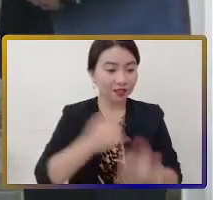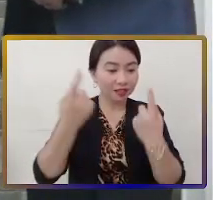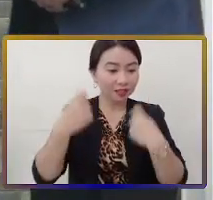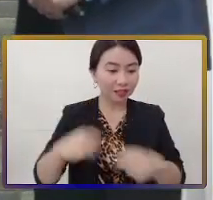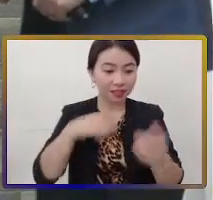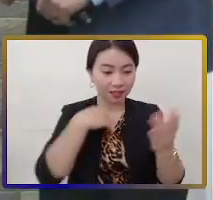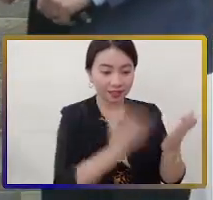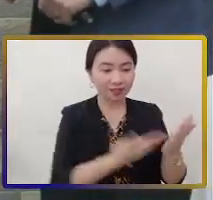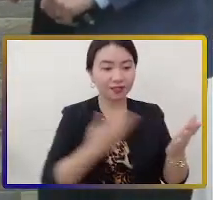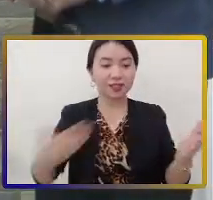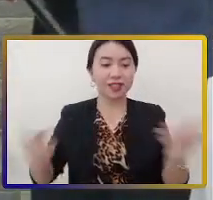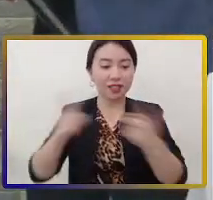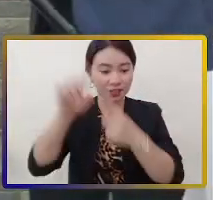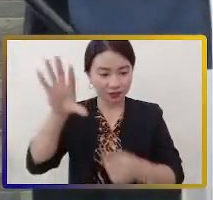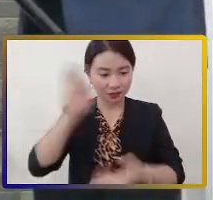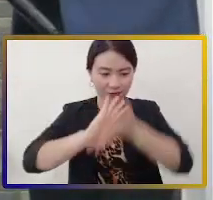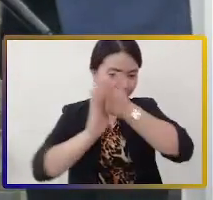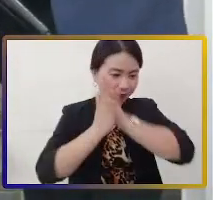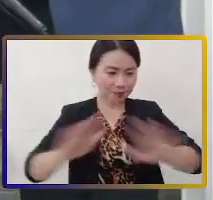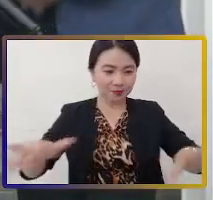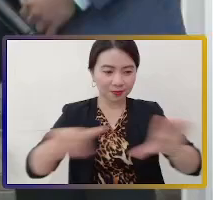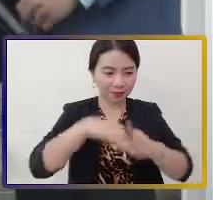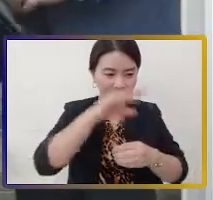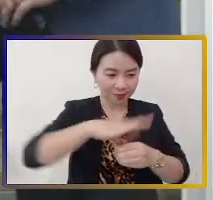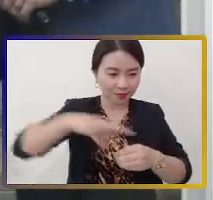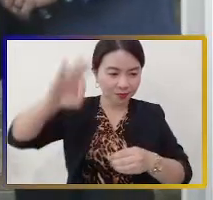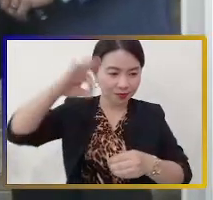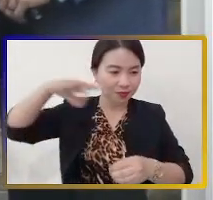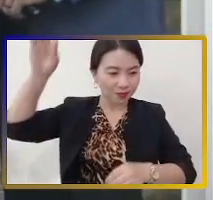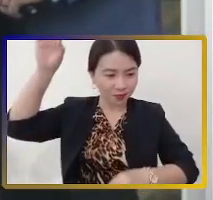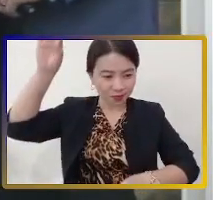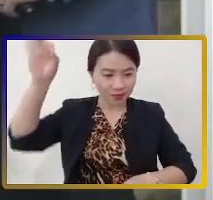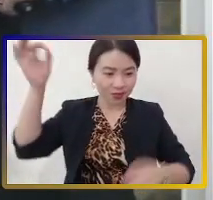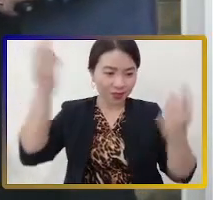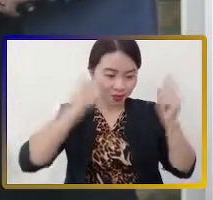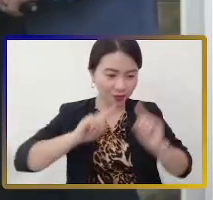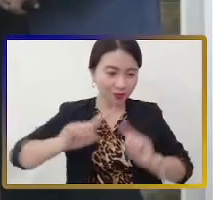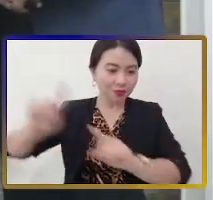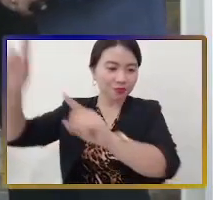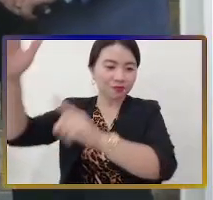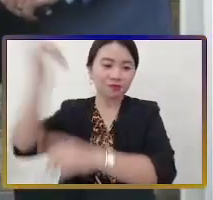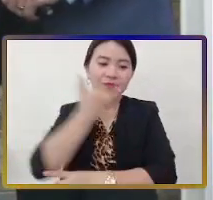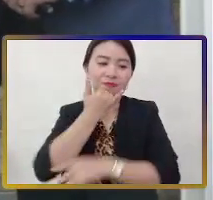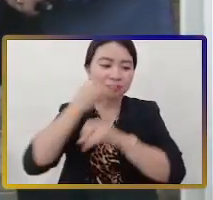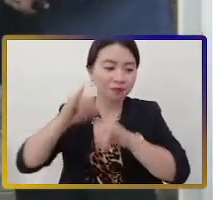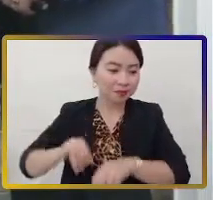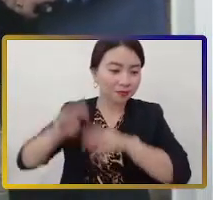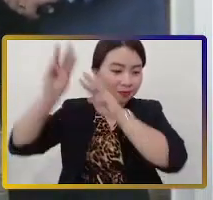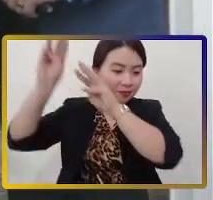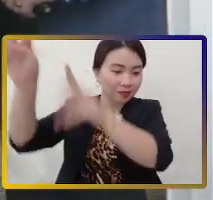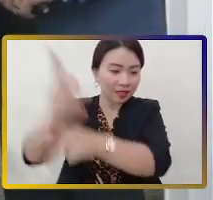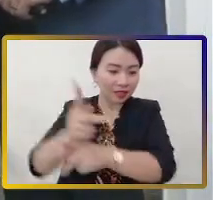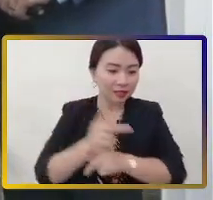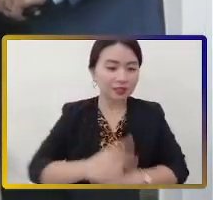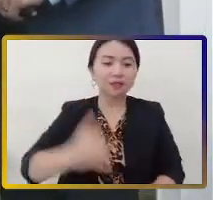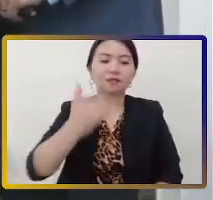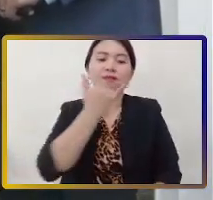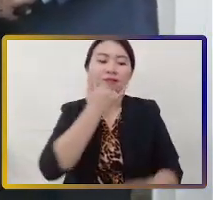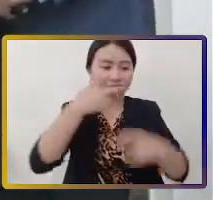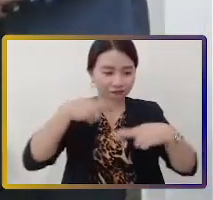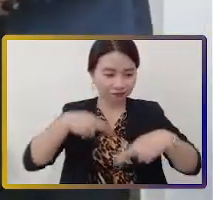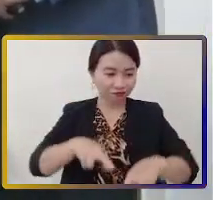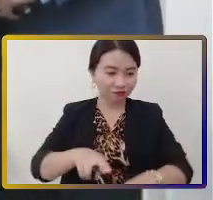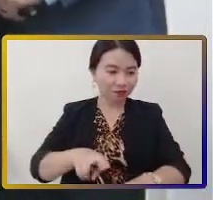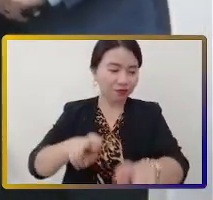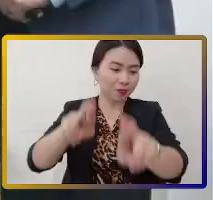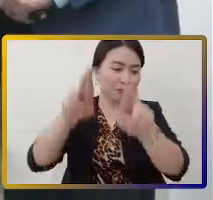away. I once tried everything to find peace in my soul, climbing up wrong mountain, then taking a